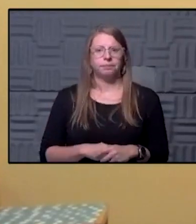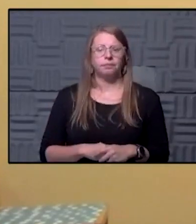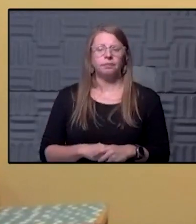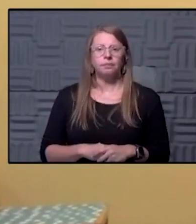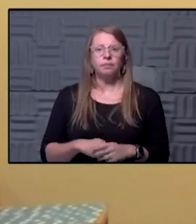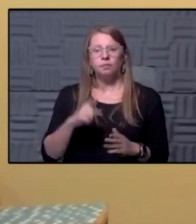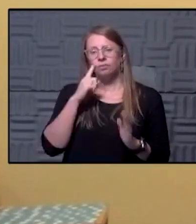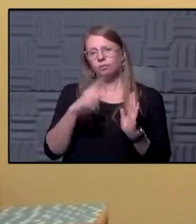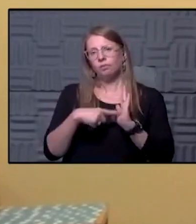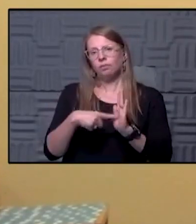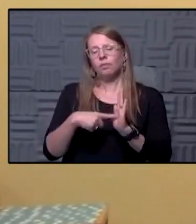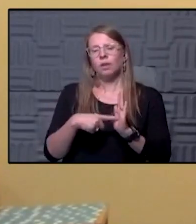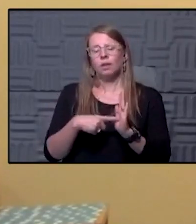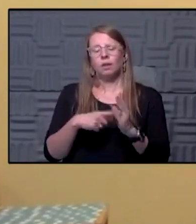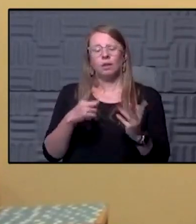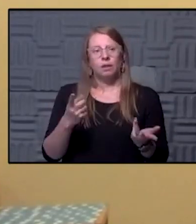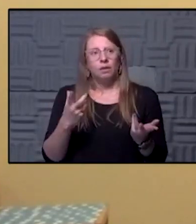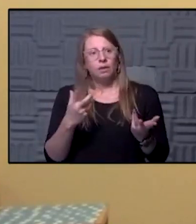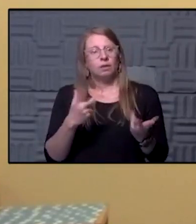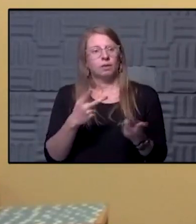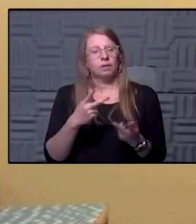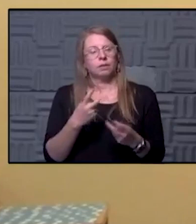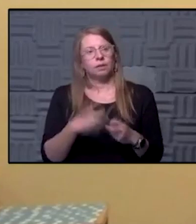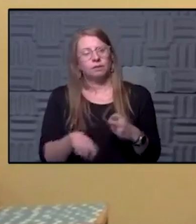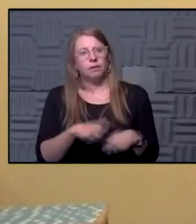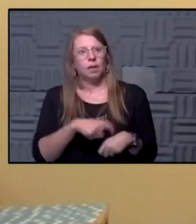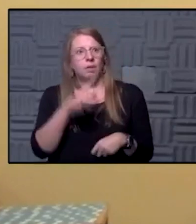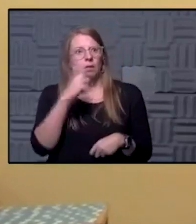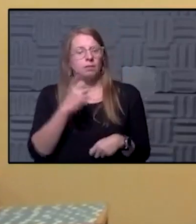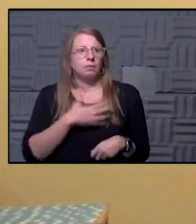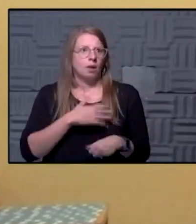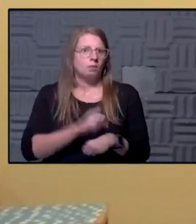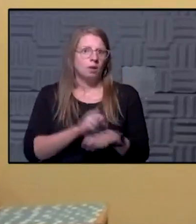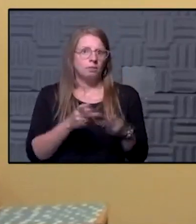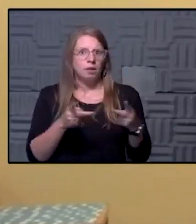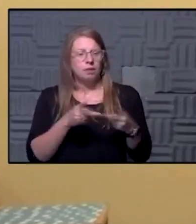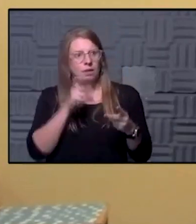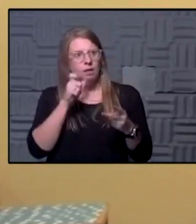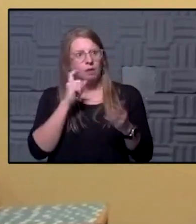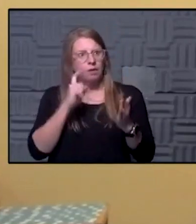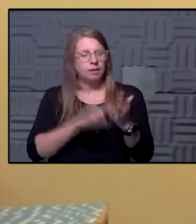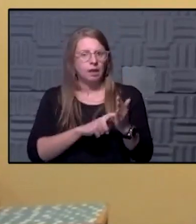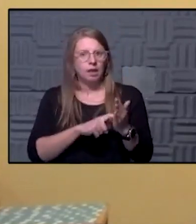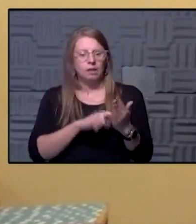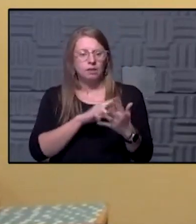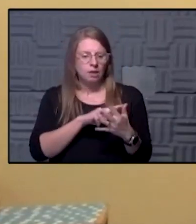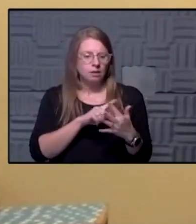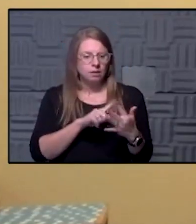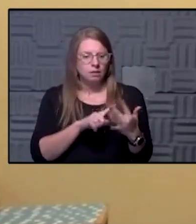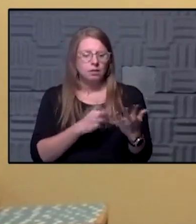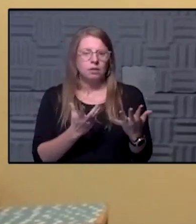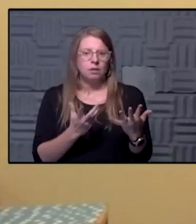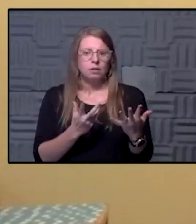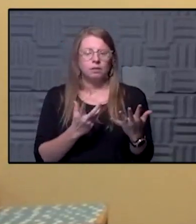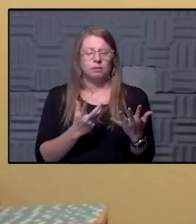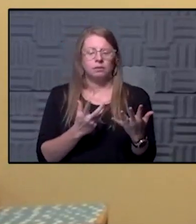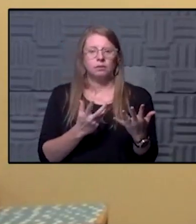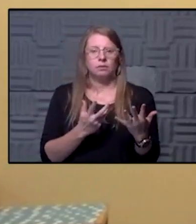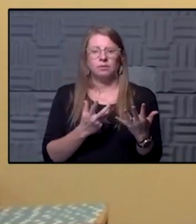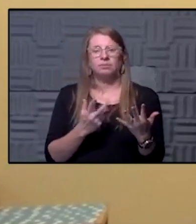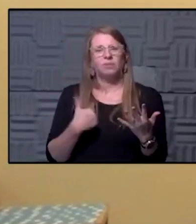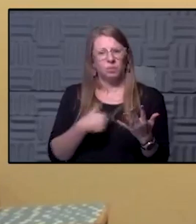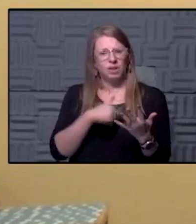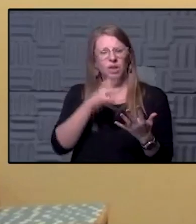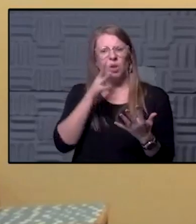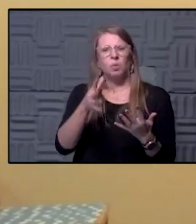for instance, you were saying, geez, I have a hard time because my workplace doesn't recognize this or that sort of thing, we